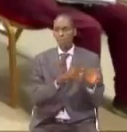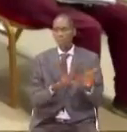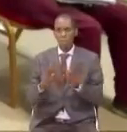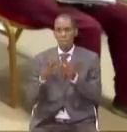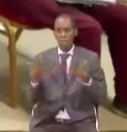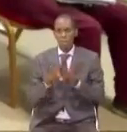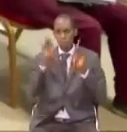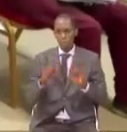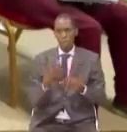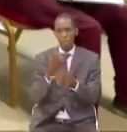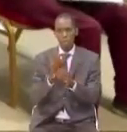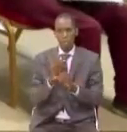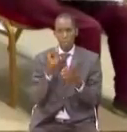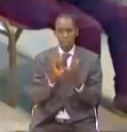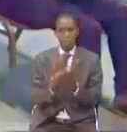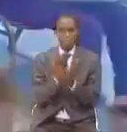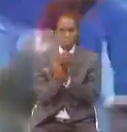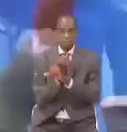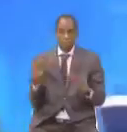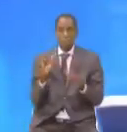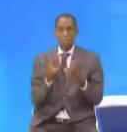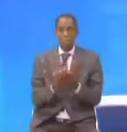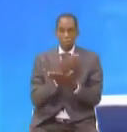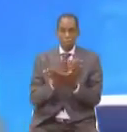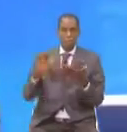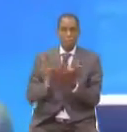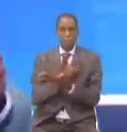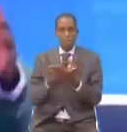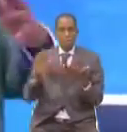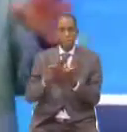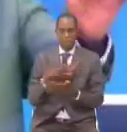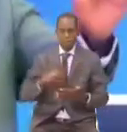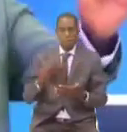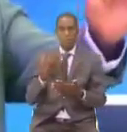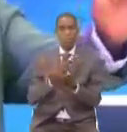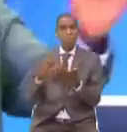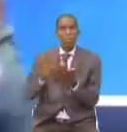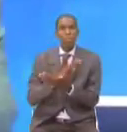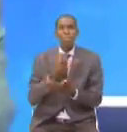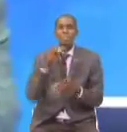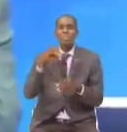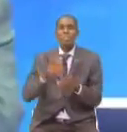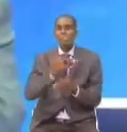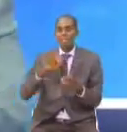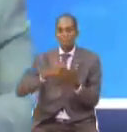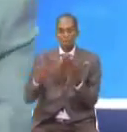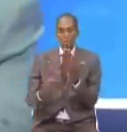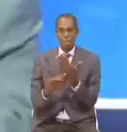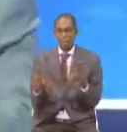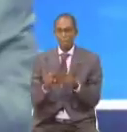that salvation and that holiness, righteousness, garment of righteousness, is in a crusade like